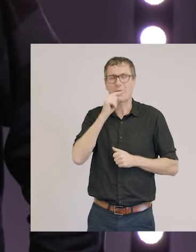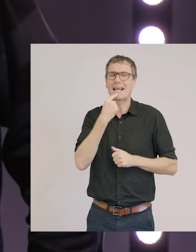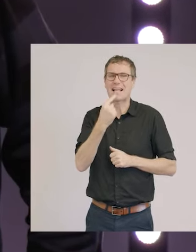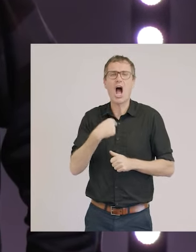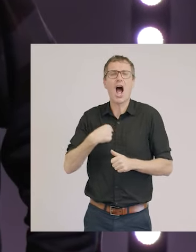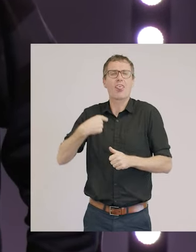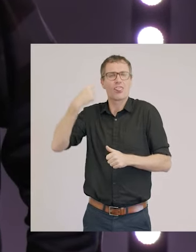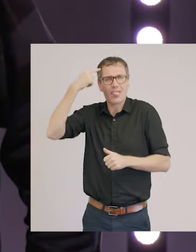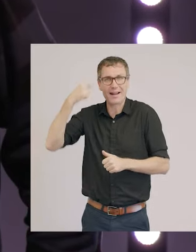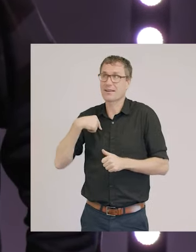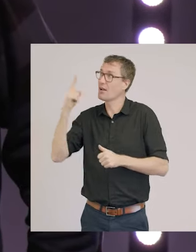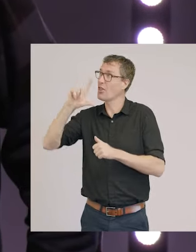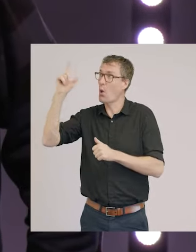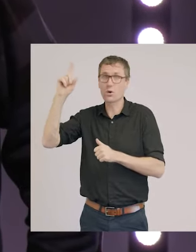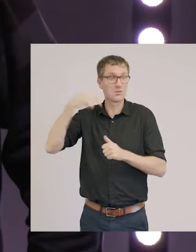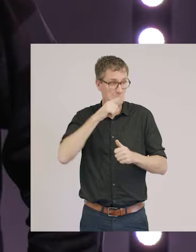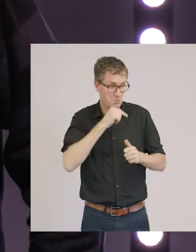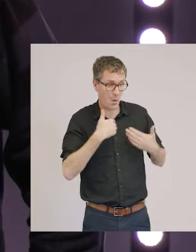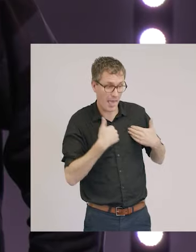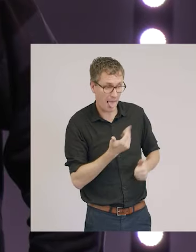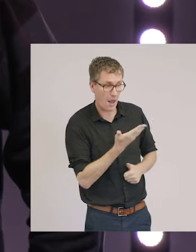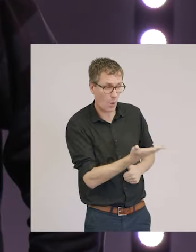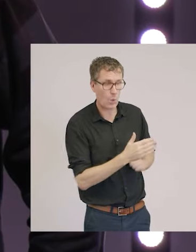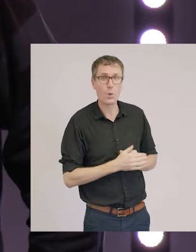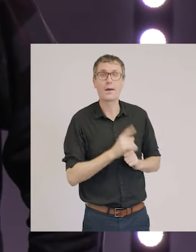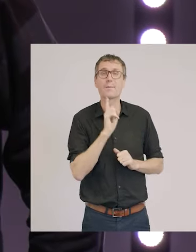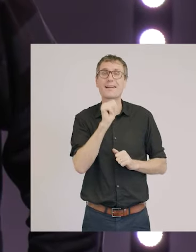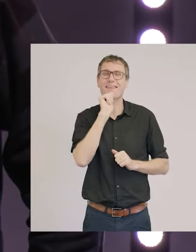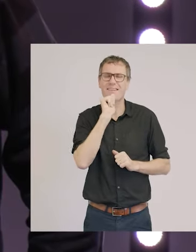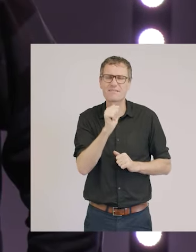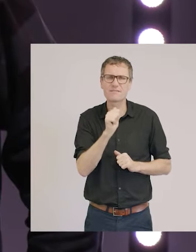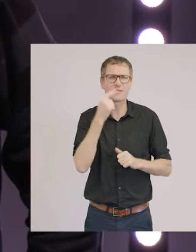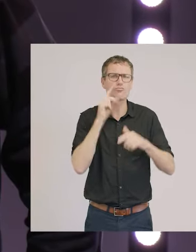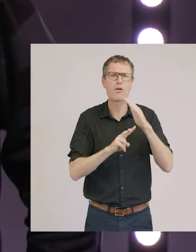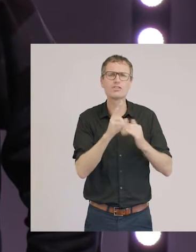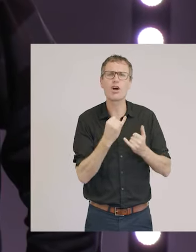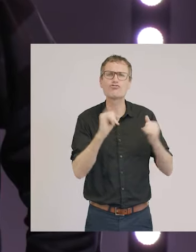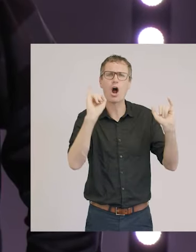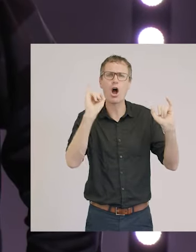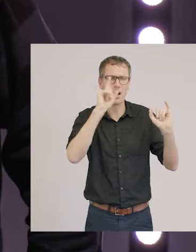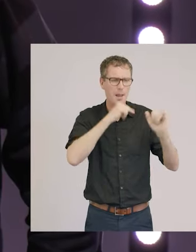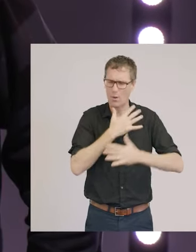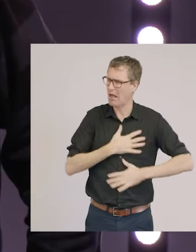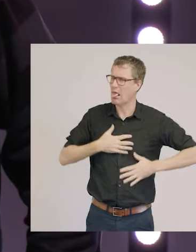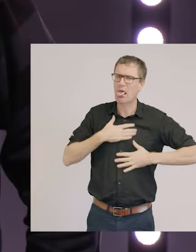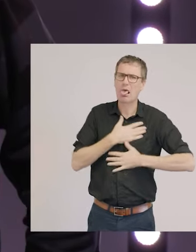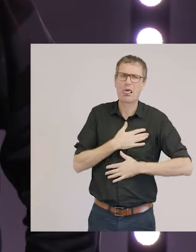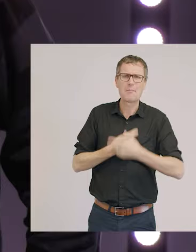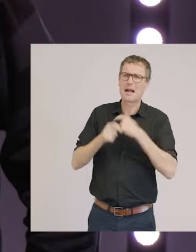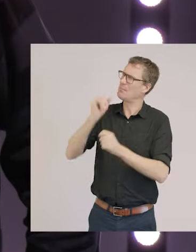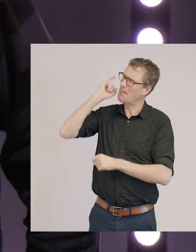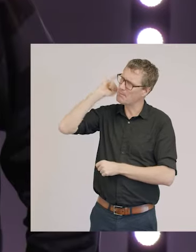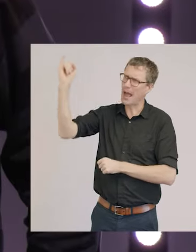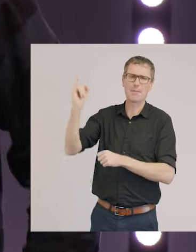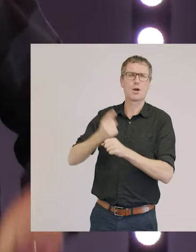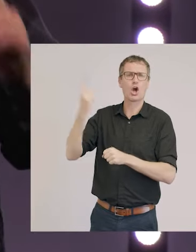you can say, the Lord, you know, I think the Lord may be going to heal you. But see, the problem is that if these prophecies turn out to be wrong, people